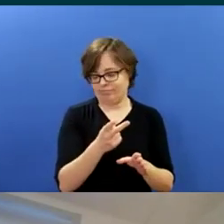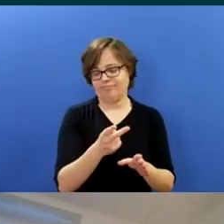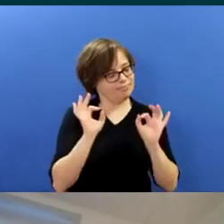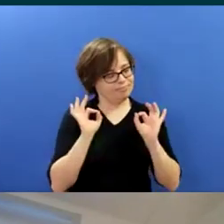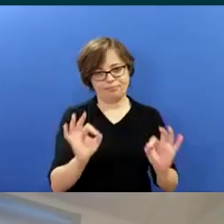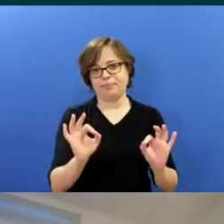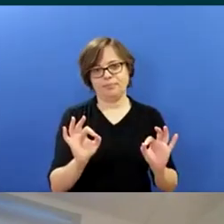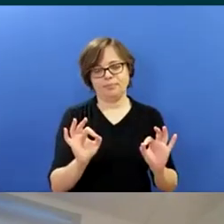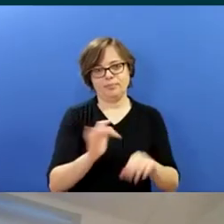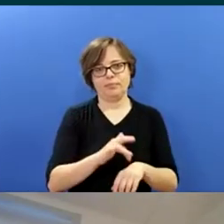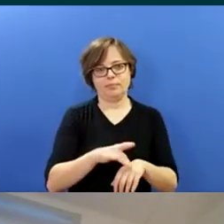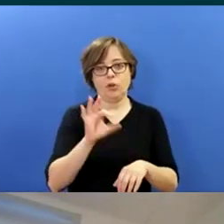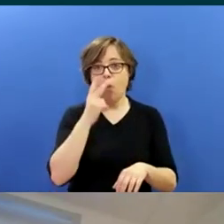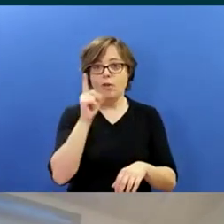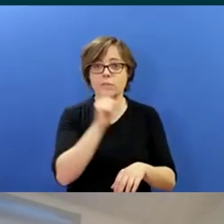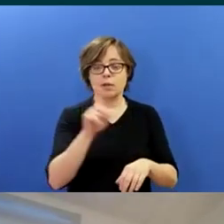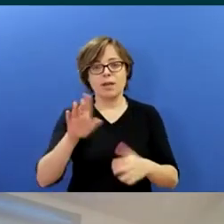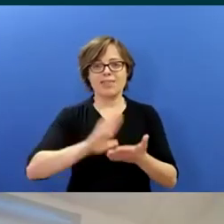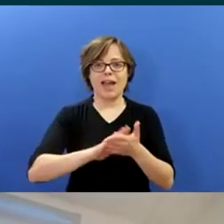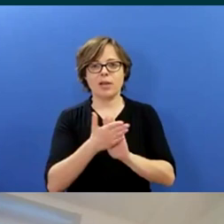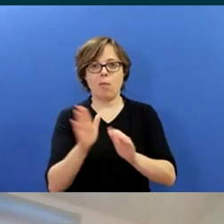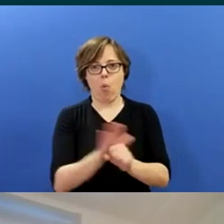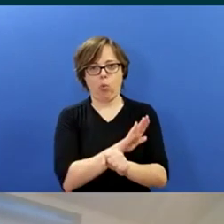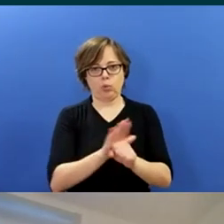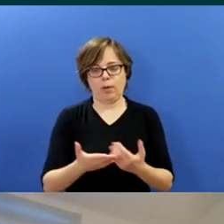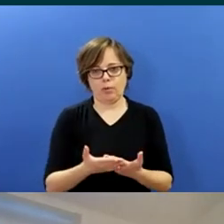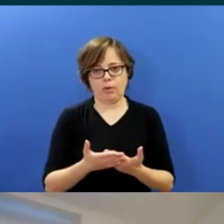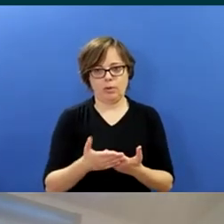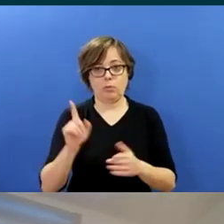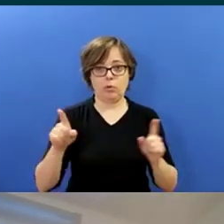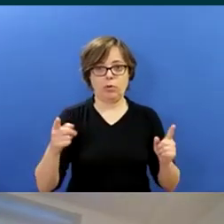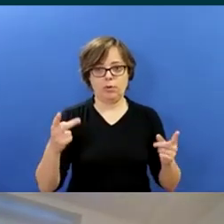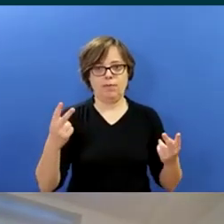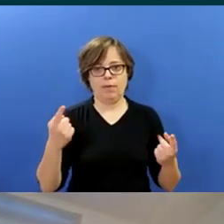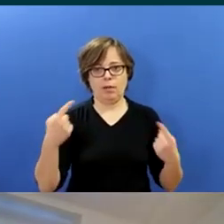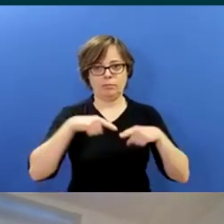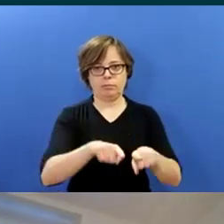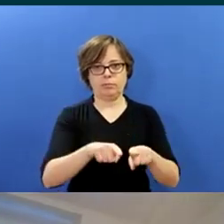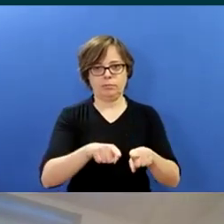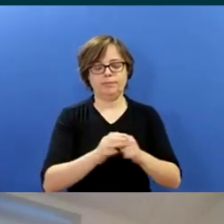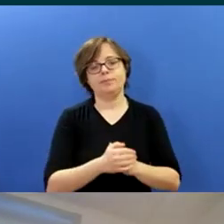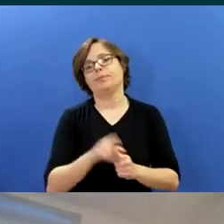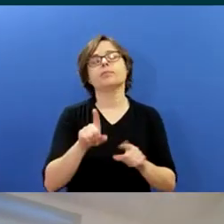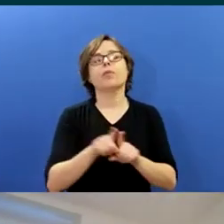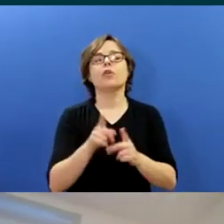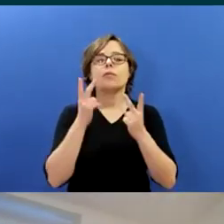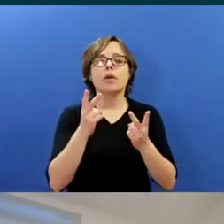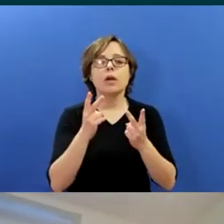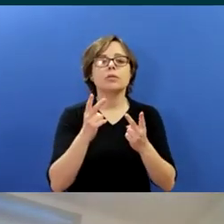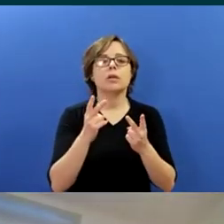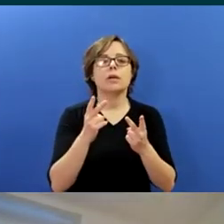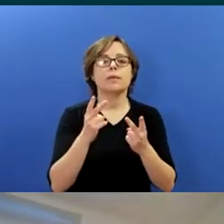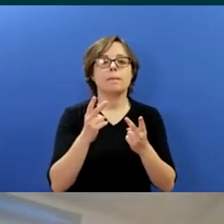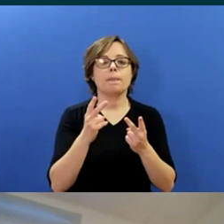not one or the other, and that worked very well. Then stakeholder management and target group-oriented communication was